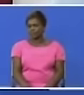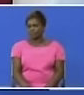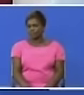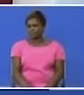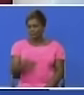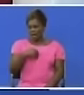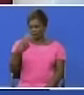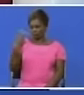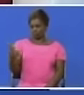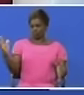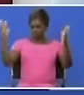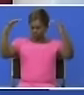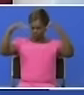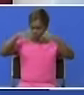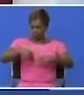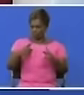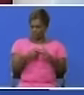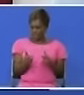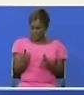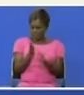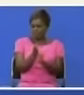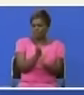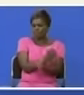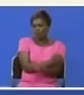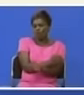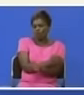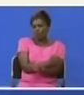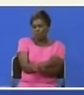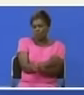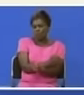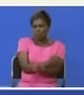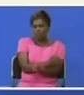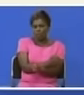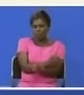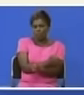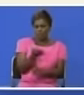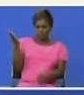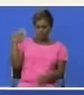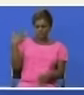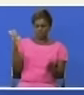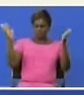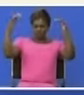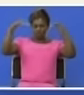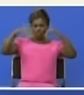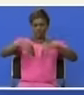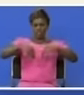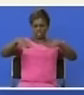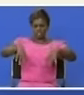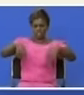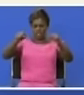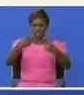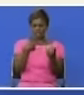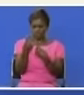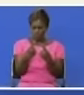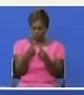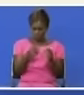we have had two press conferences. So it started before the last conference that was addressed by the chairman. All right, let's